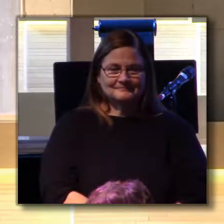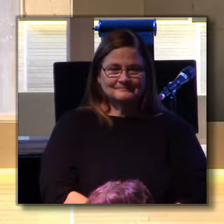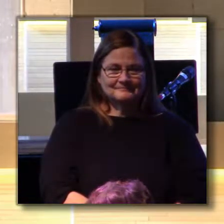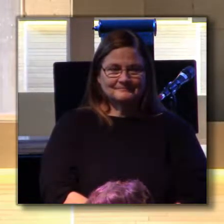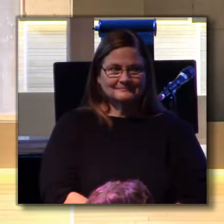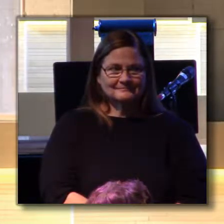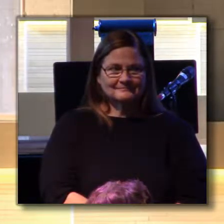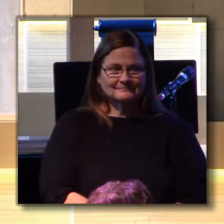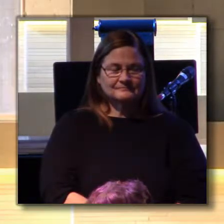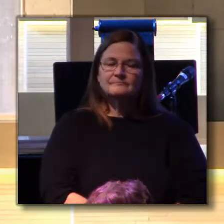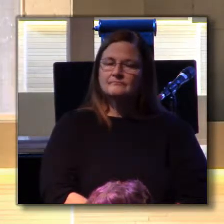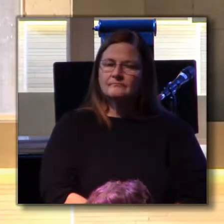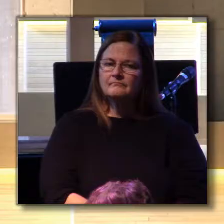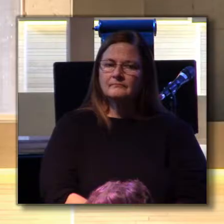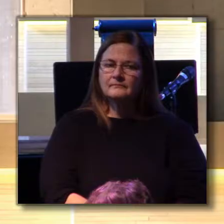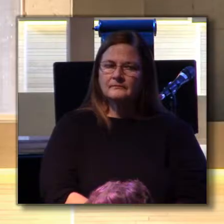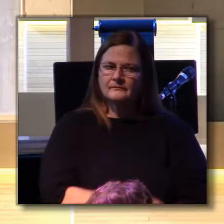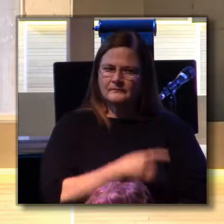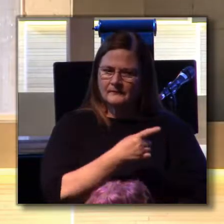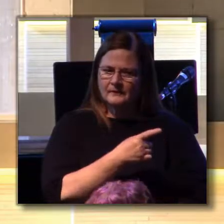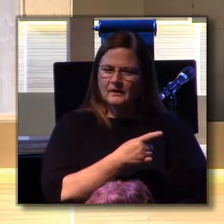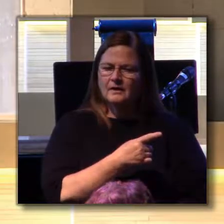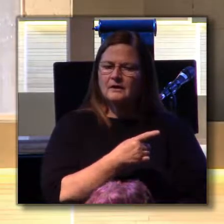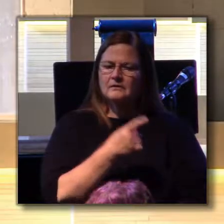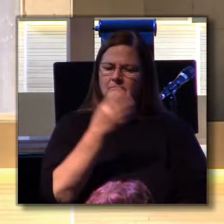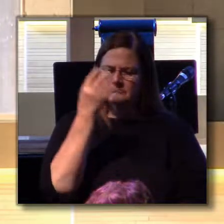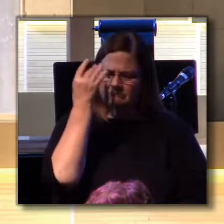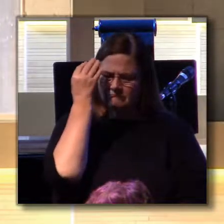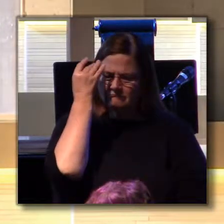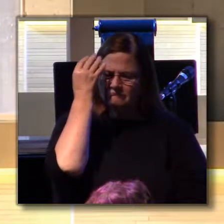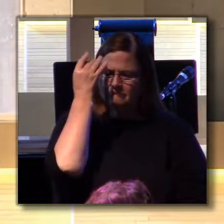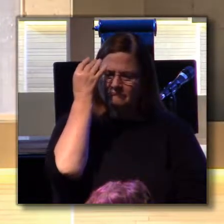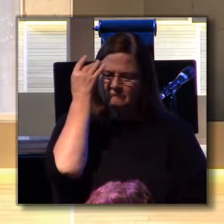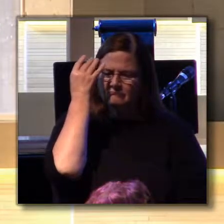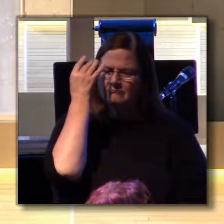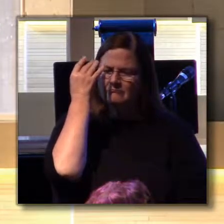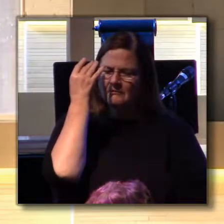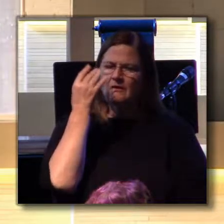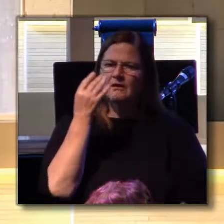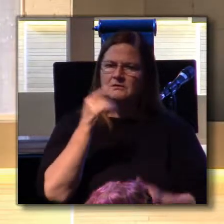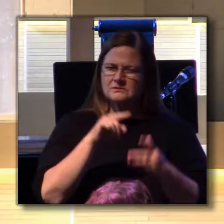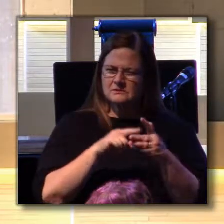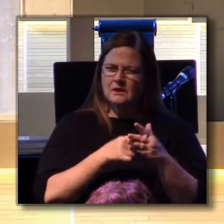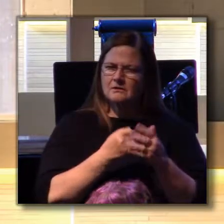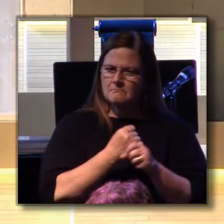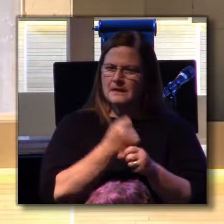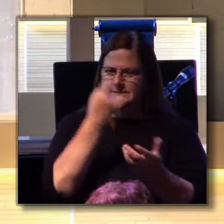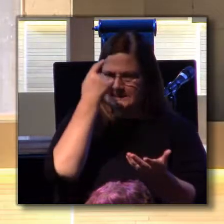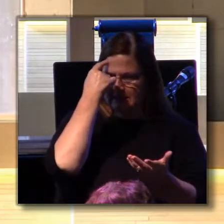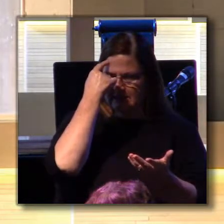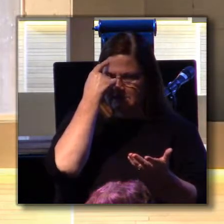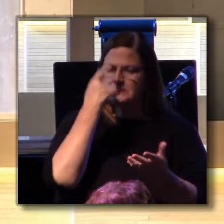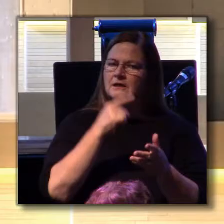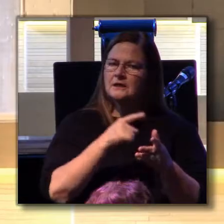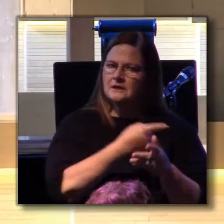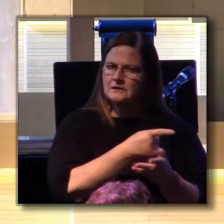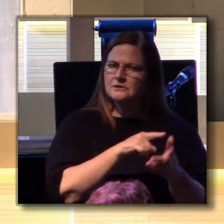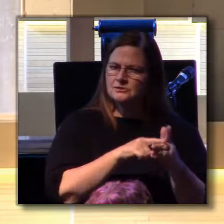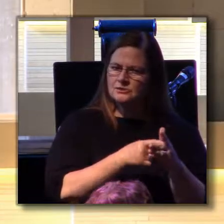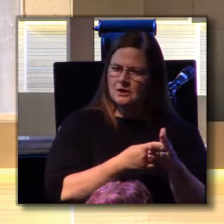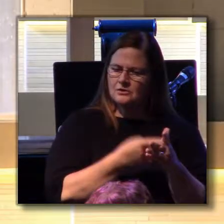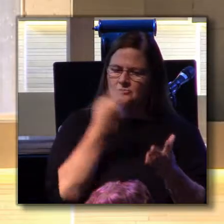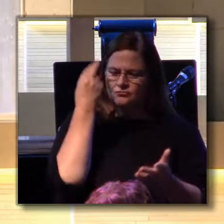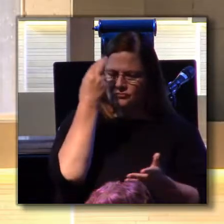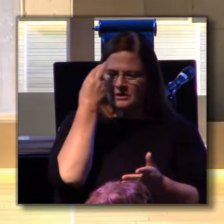And it began to make sense. And he began to see what the scriptures taught about Messiah and what